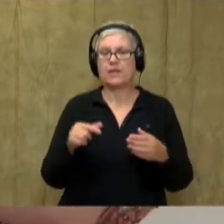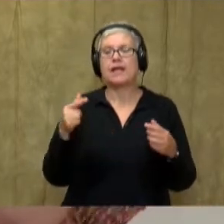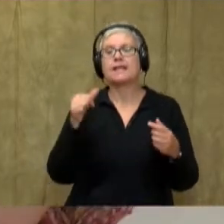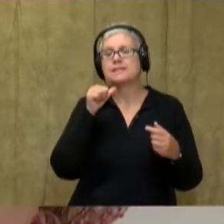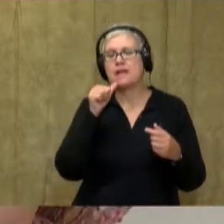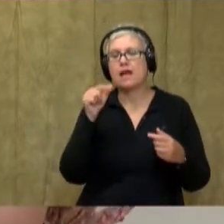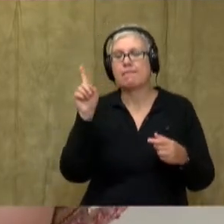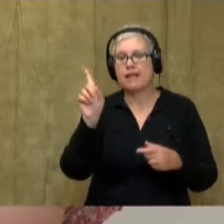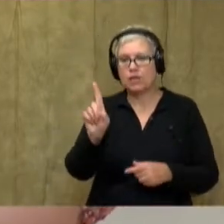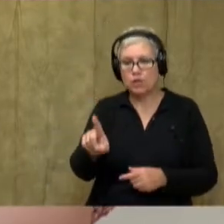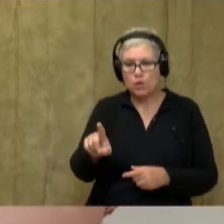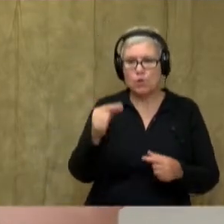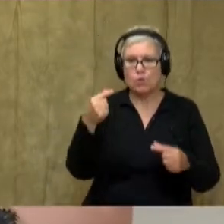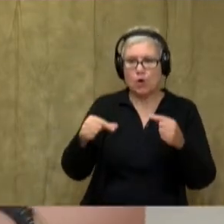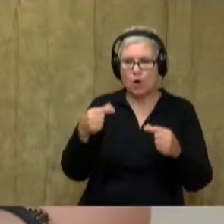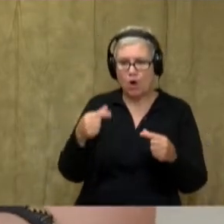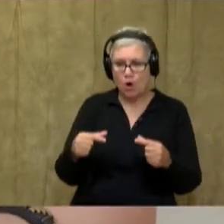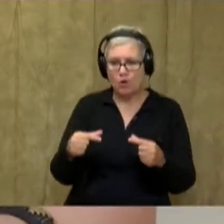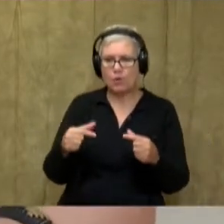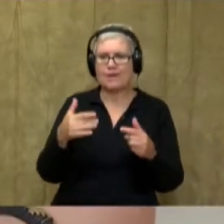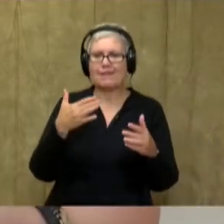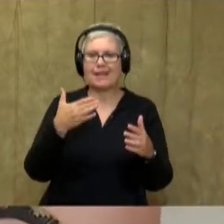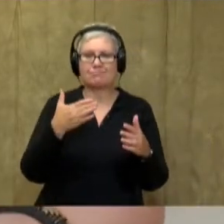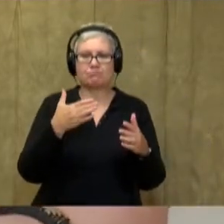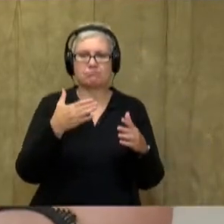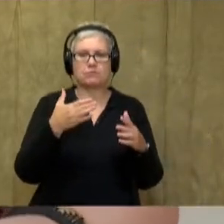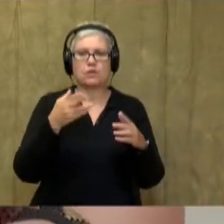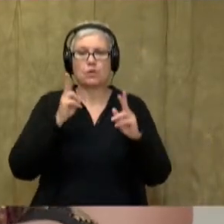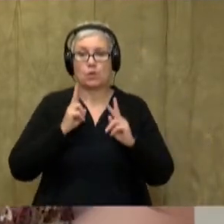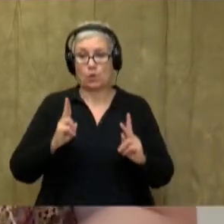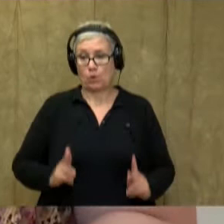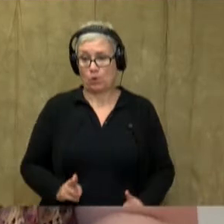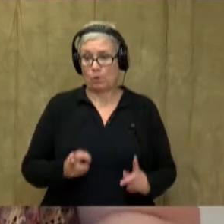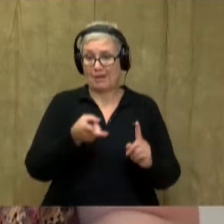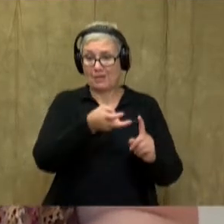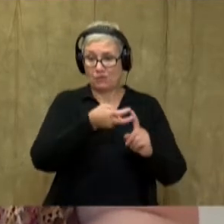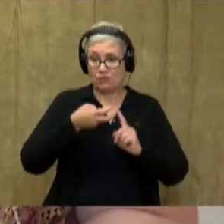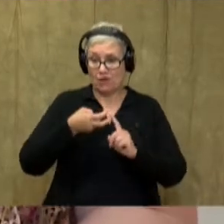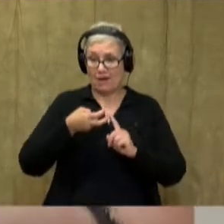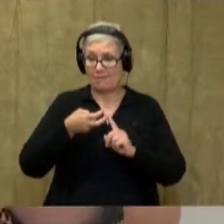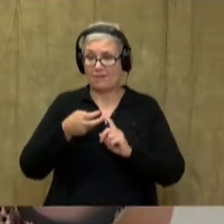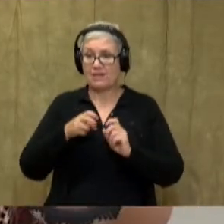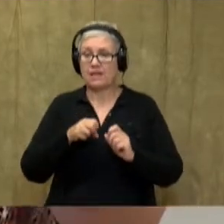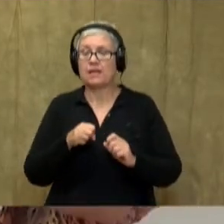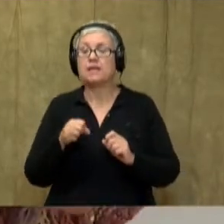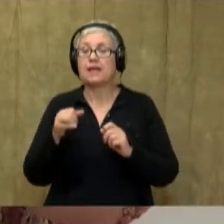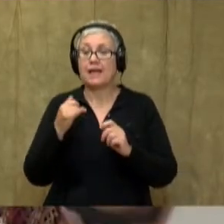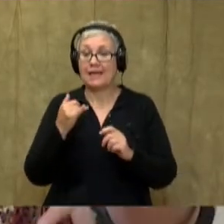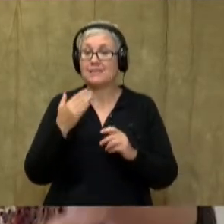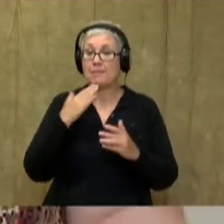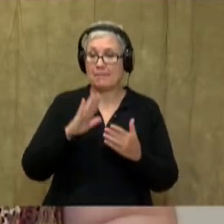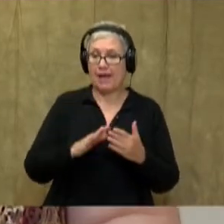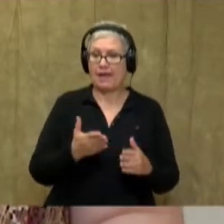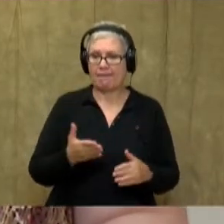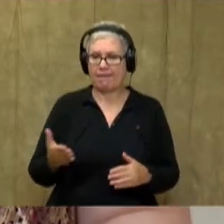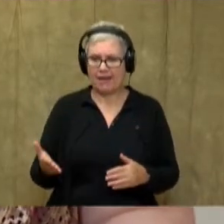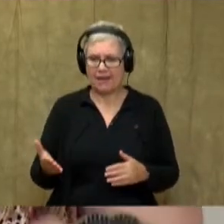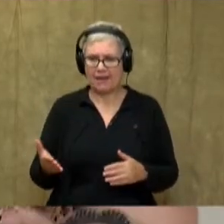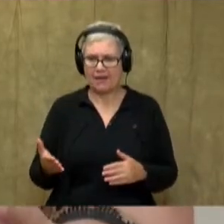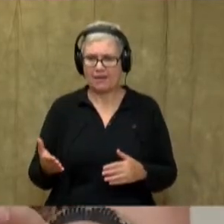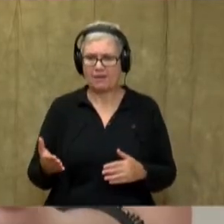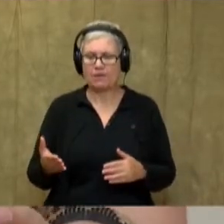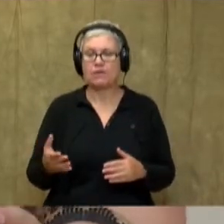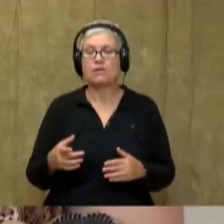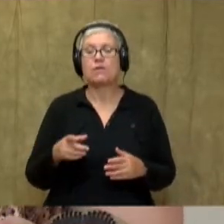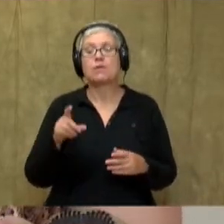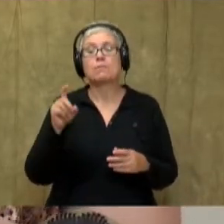arguing that human trafficking is a bad thing. We do know that. And the majority of your listeners know that. But